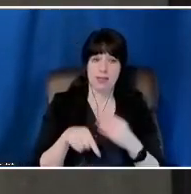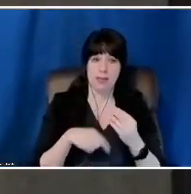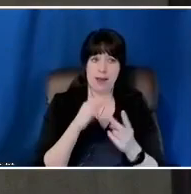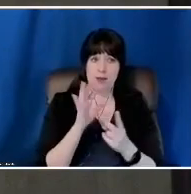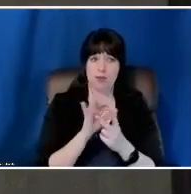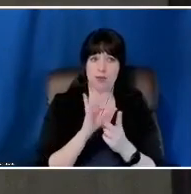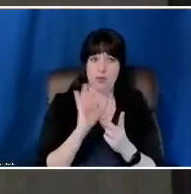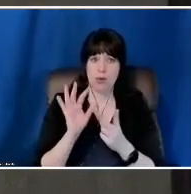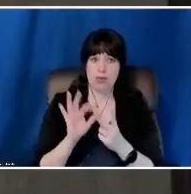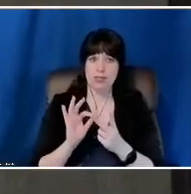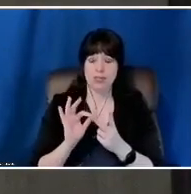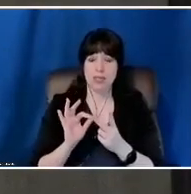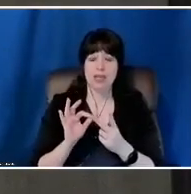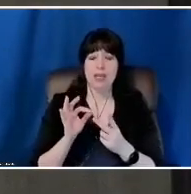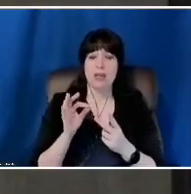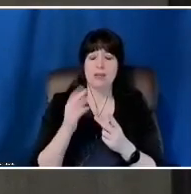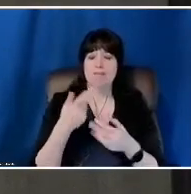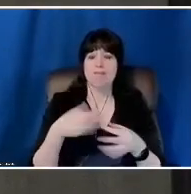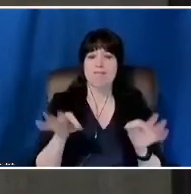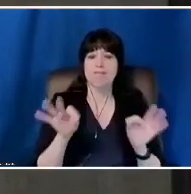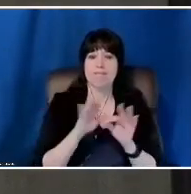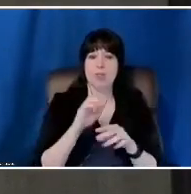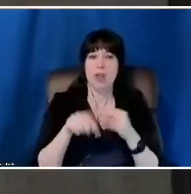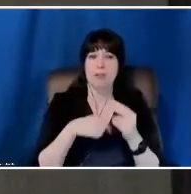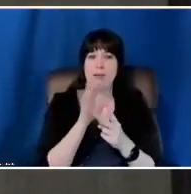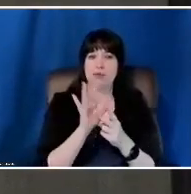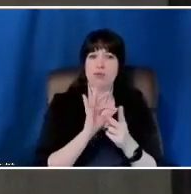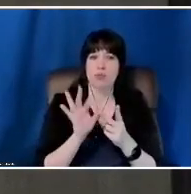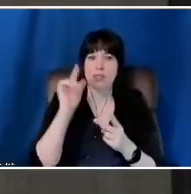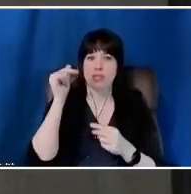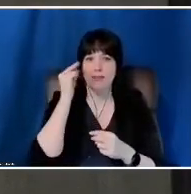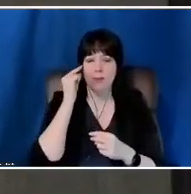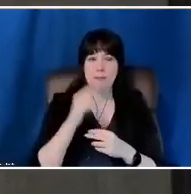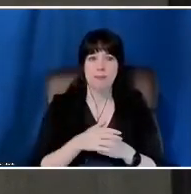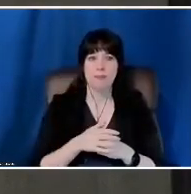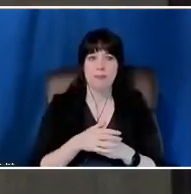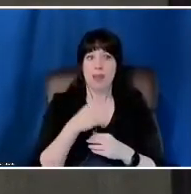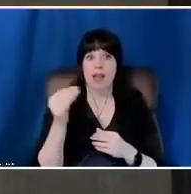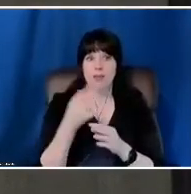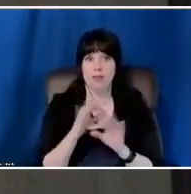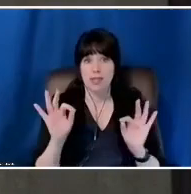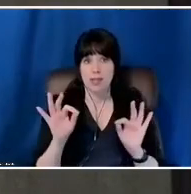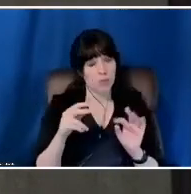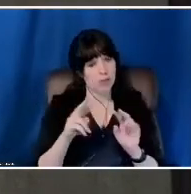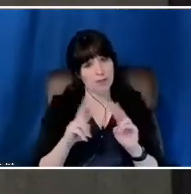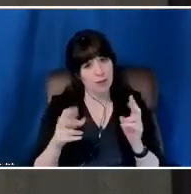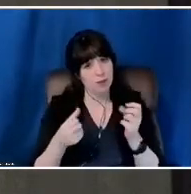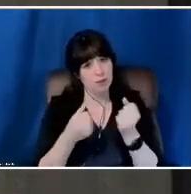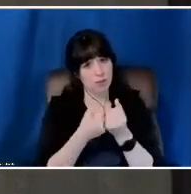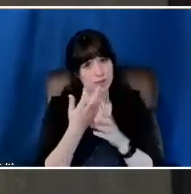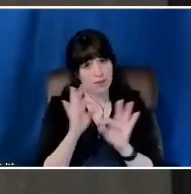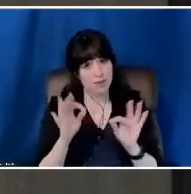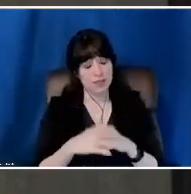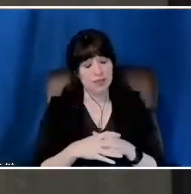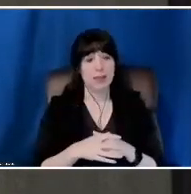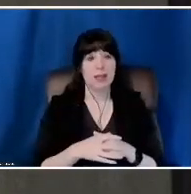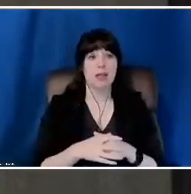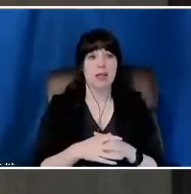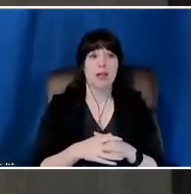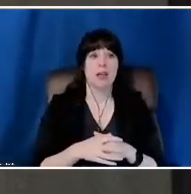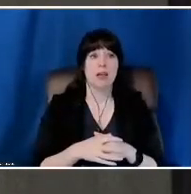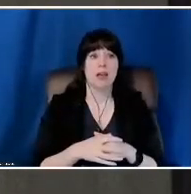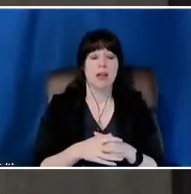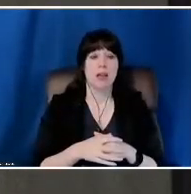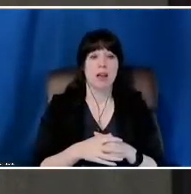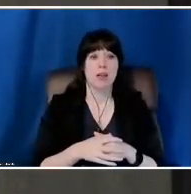thing about choice in government is that, and freedom, which I'm very supportive of, your freedom to swing your arms ends where my